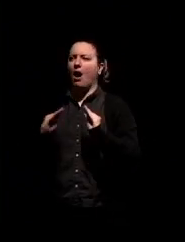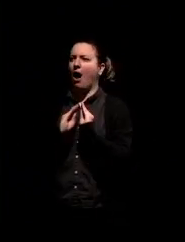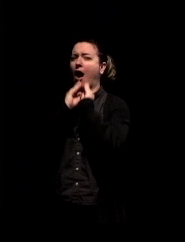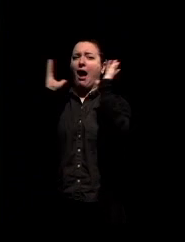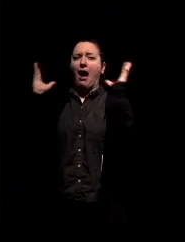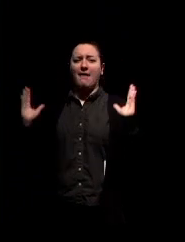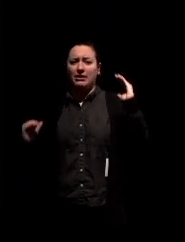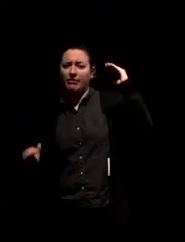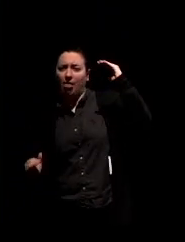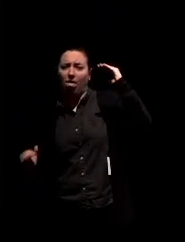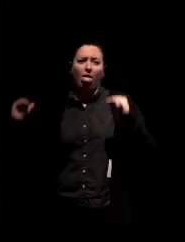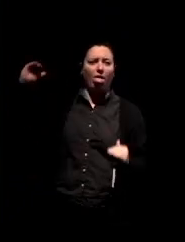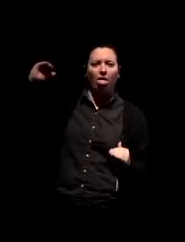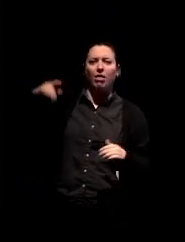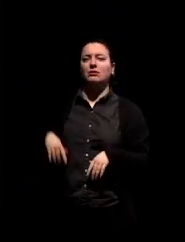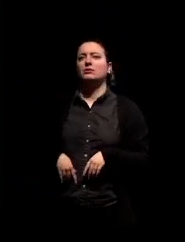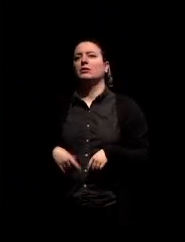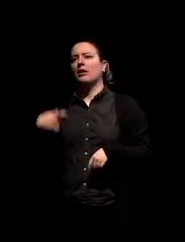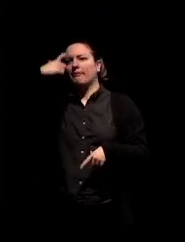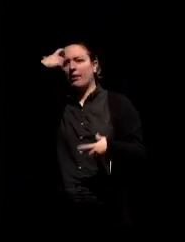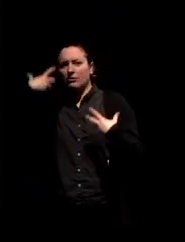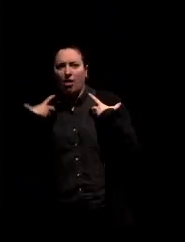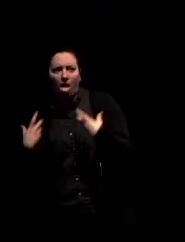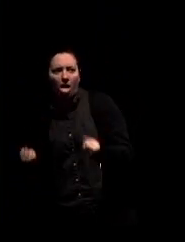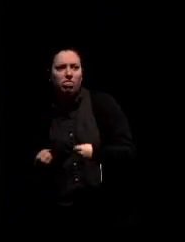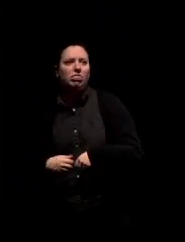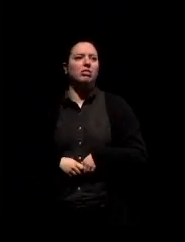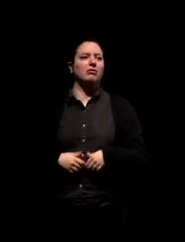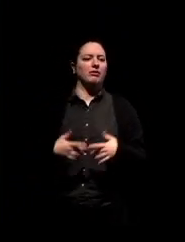health and physical health.